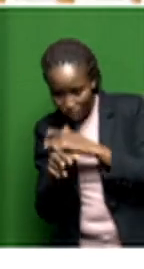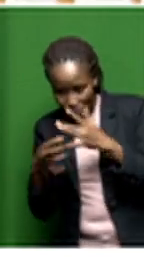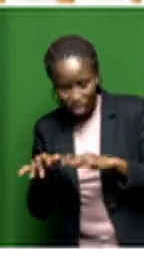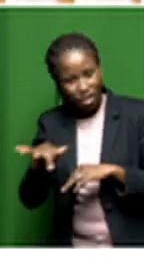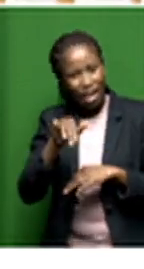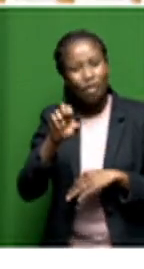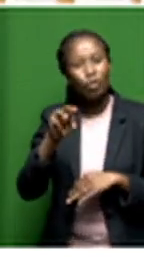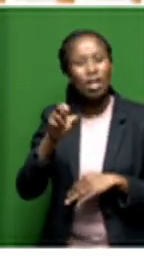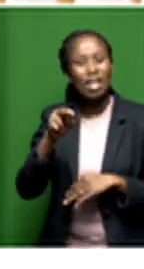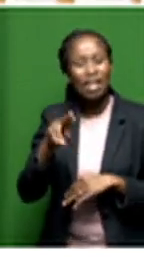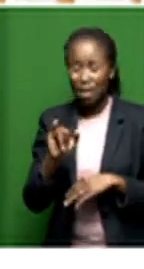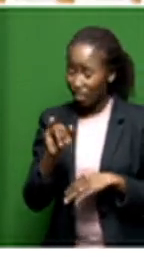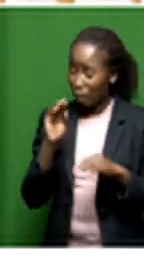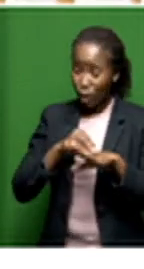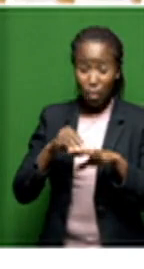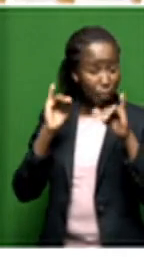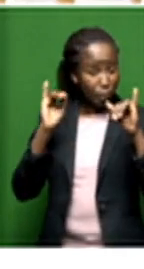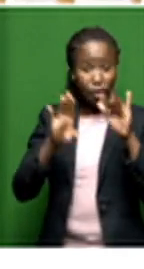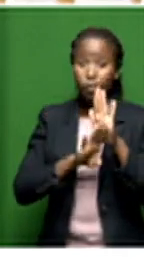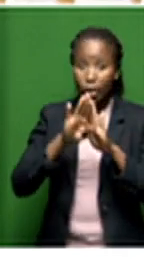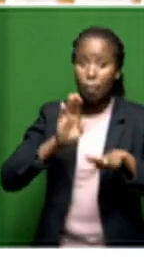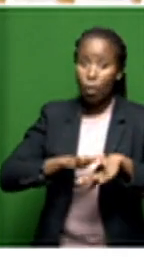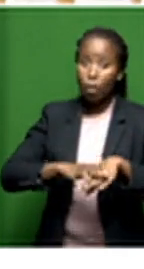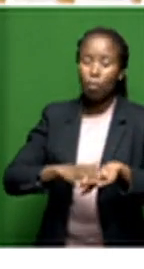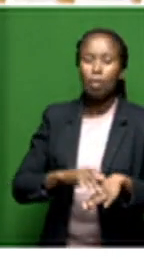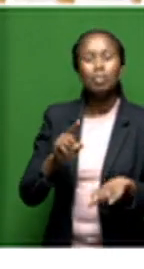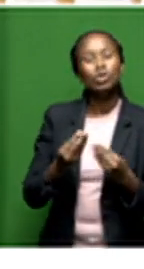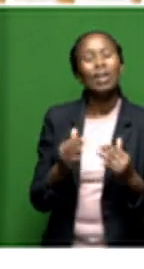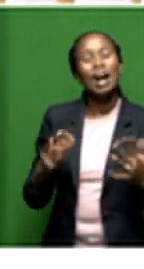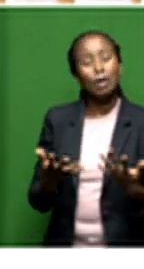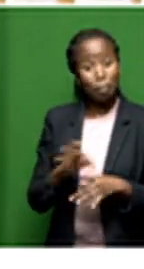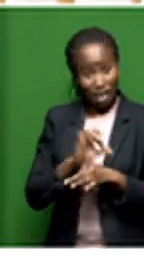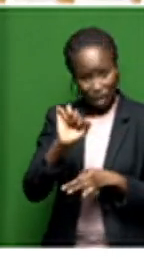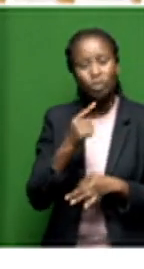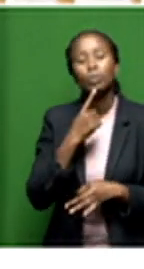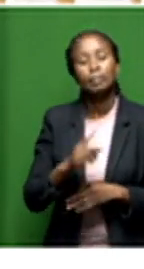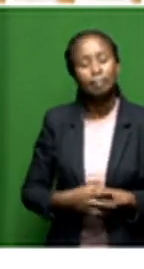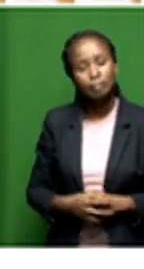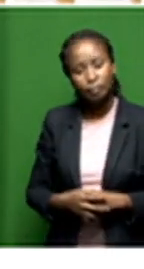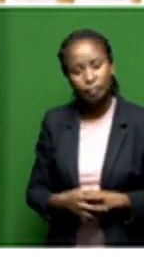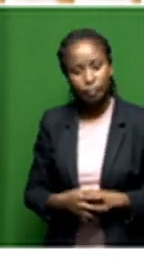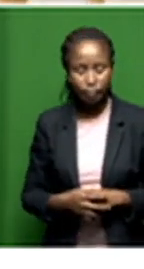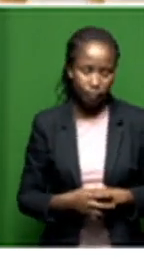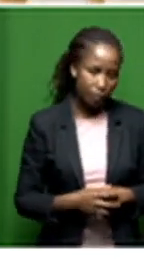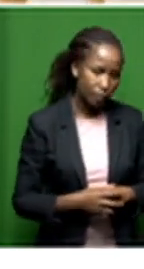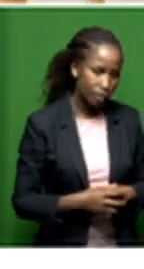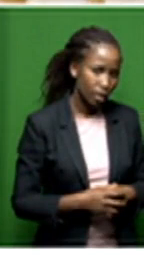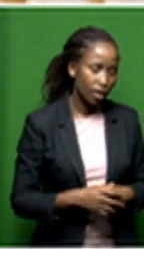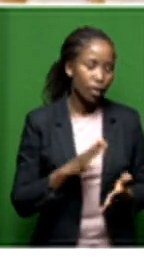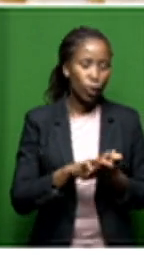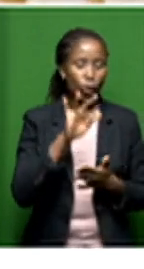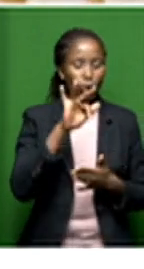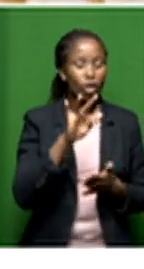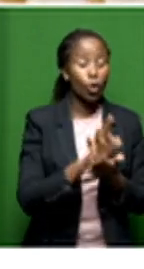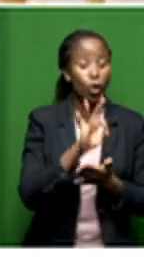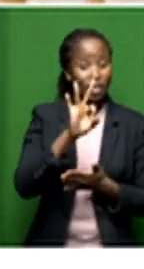just continues. Just very briefly, how do you attend addressing this immediately? The Section 63 is the program that